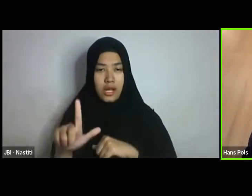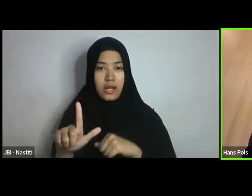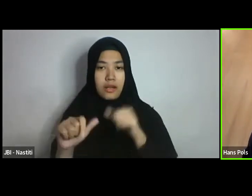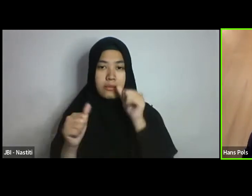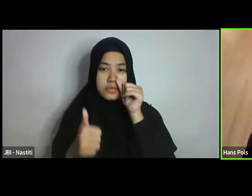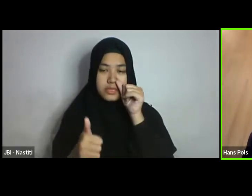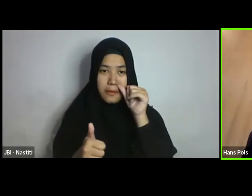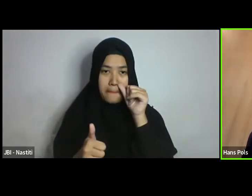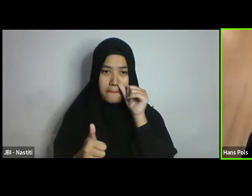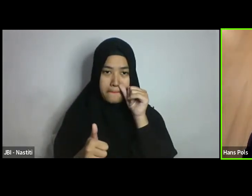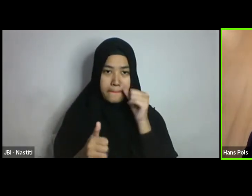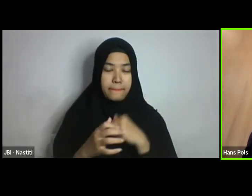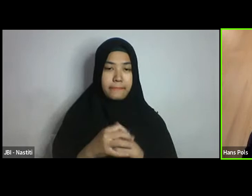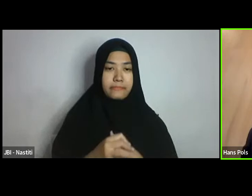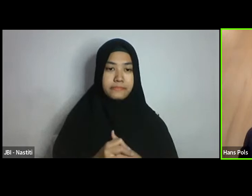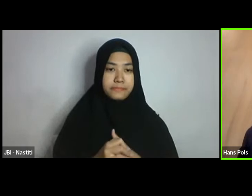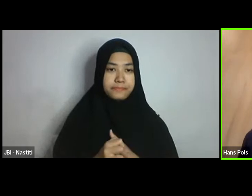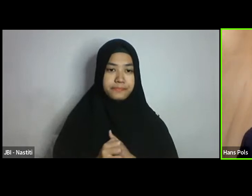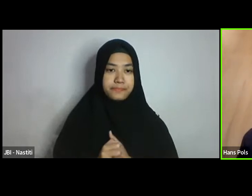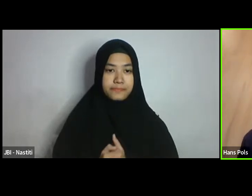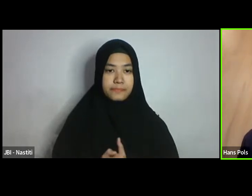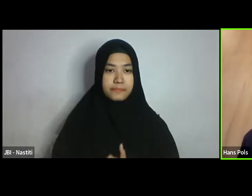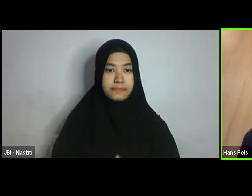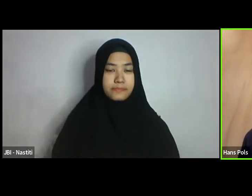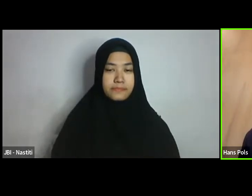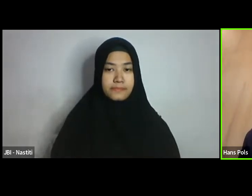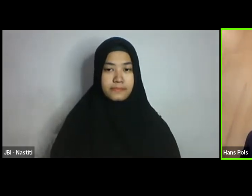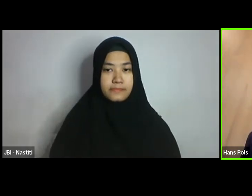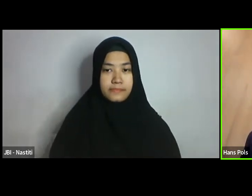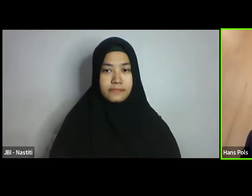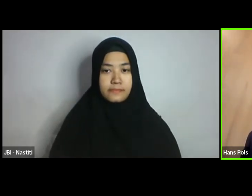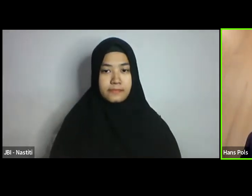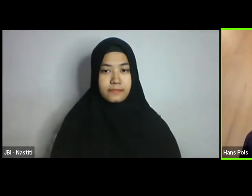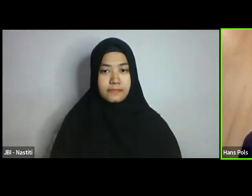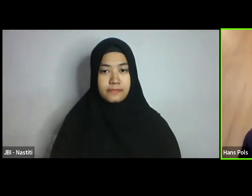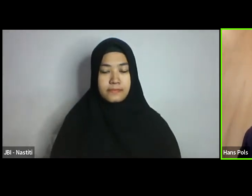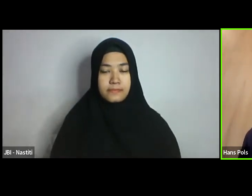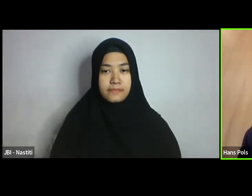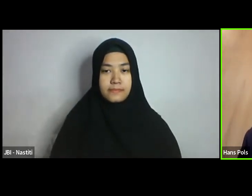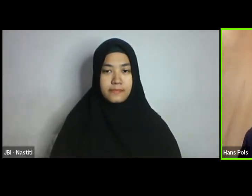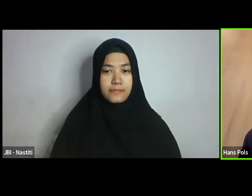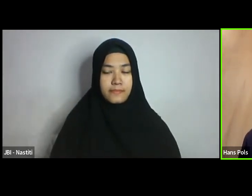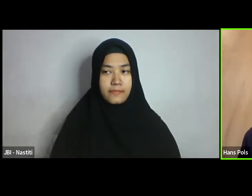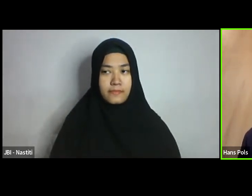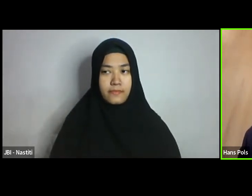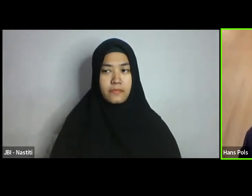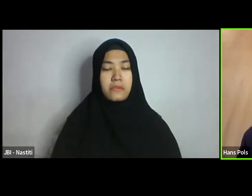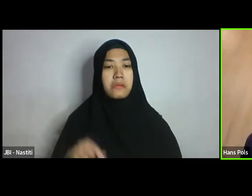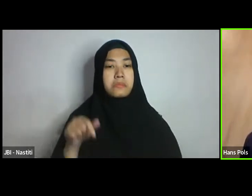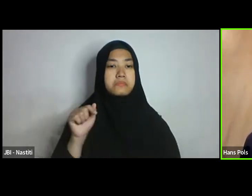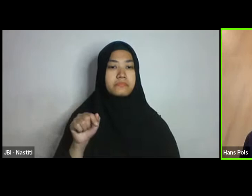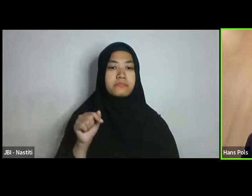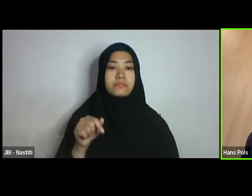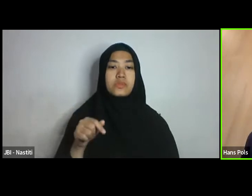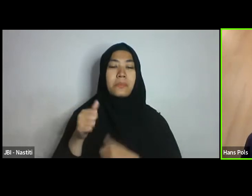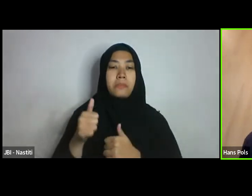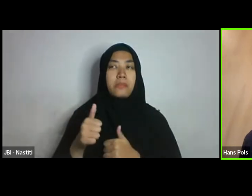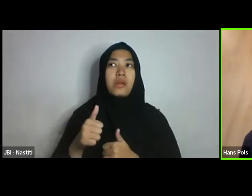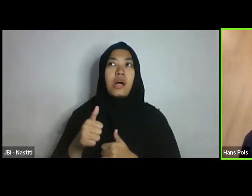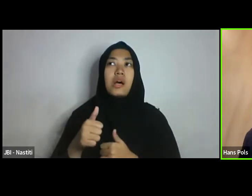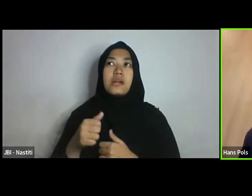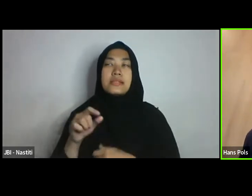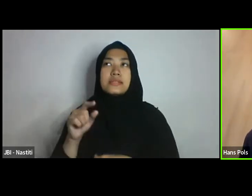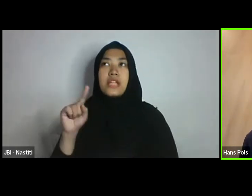is standaard, pelayanan, minimal, and they include visiting people with chronic forms of mental illness, schizophrenia